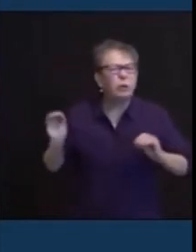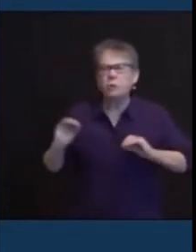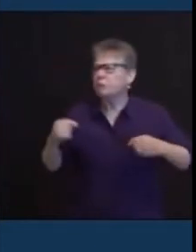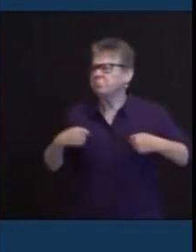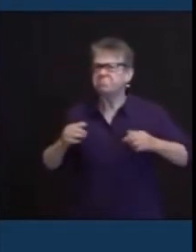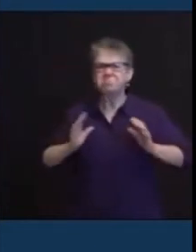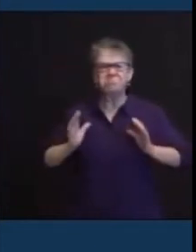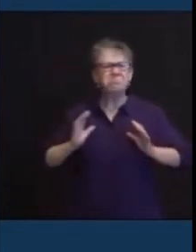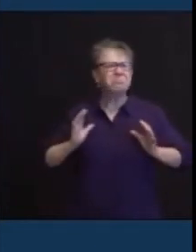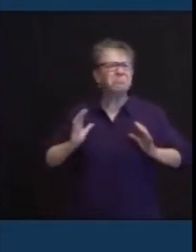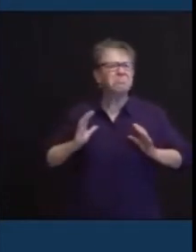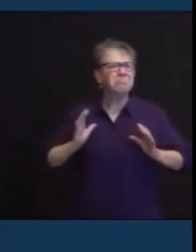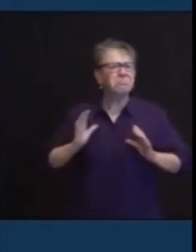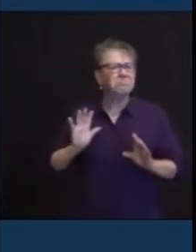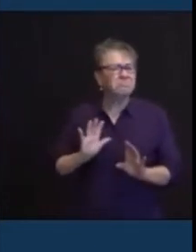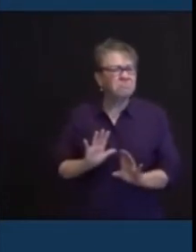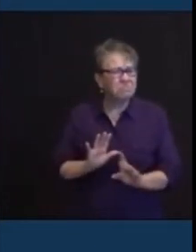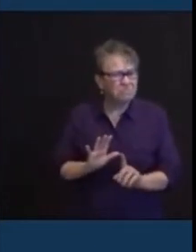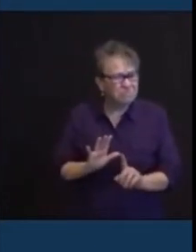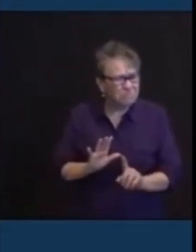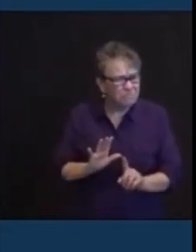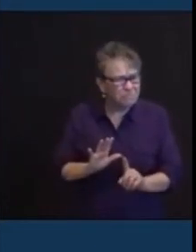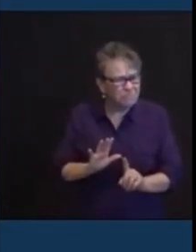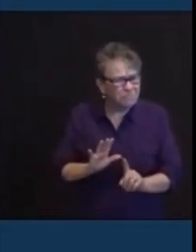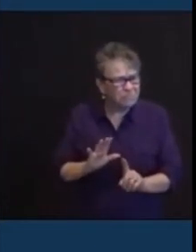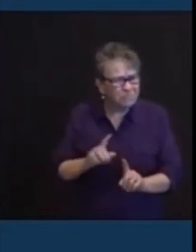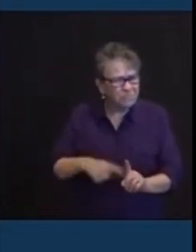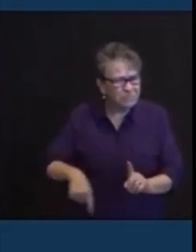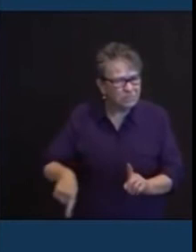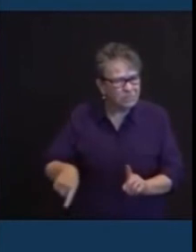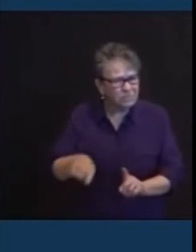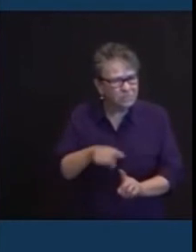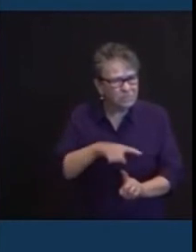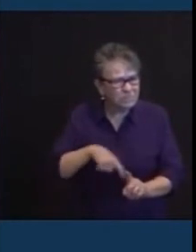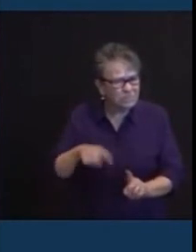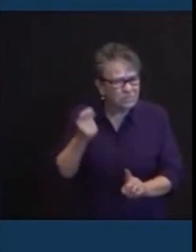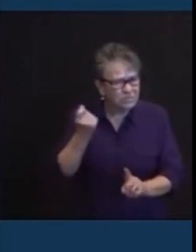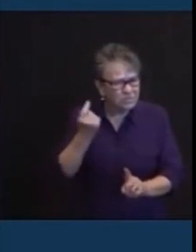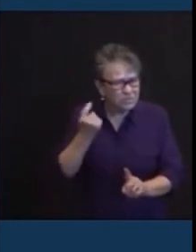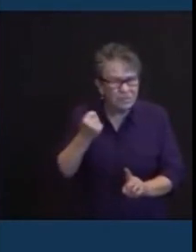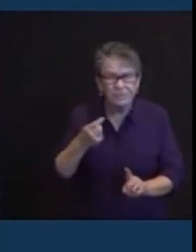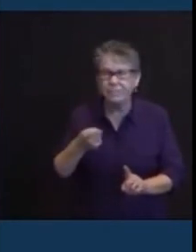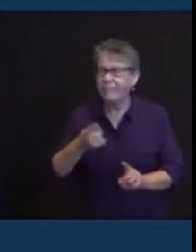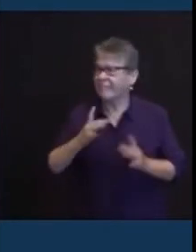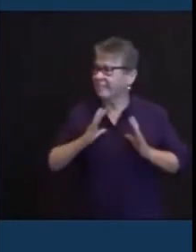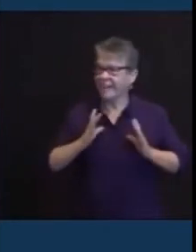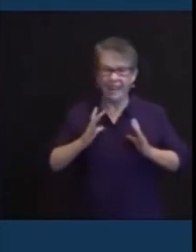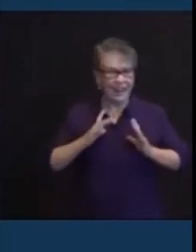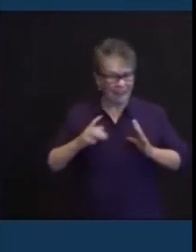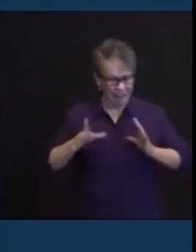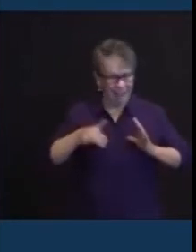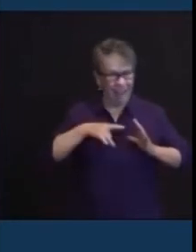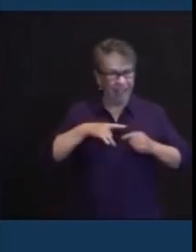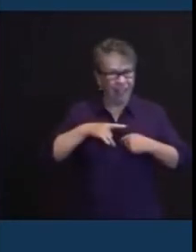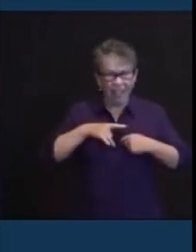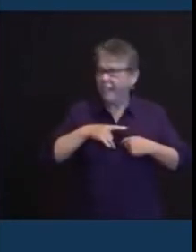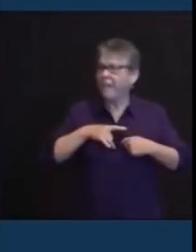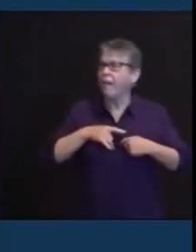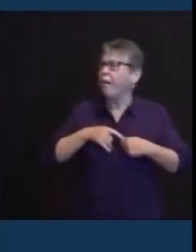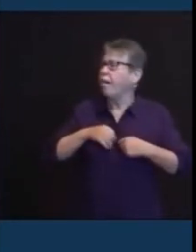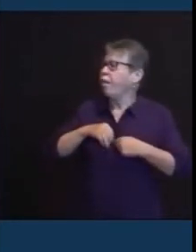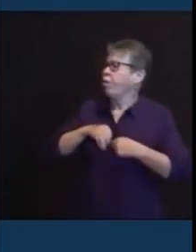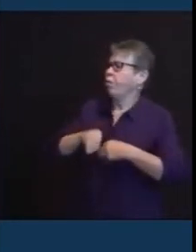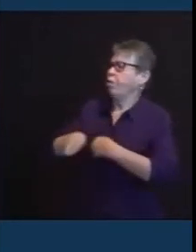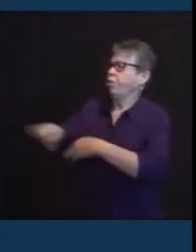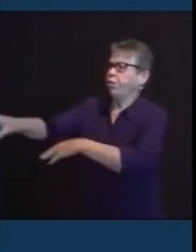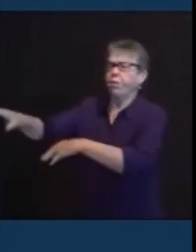hate to be so heavy-handed about this, you could be passing this on to your parents or grandparents and essentially,